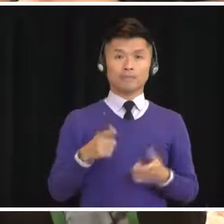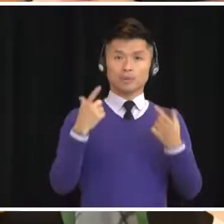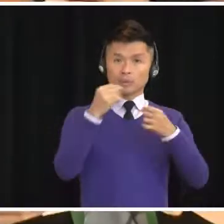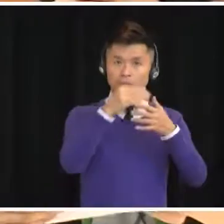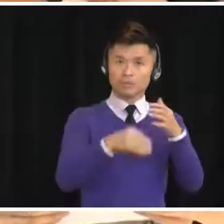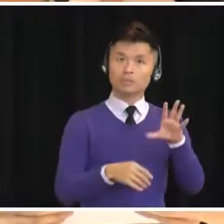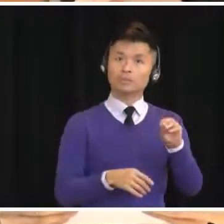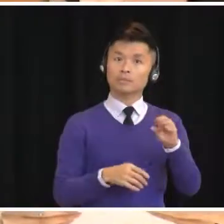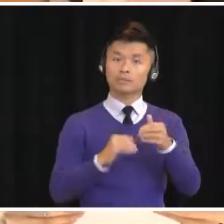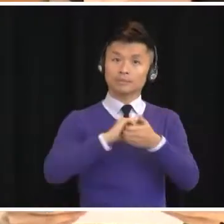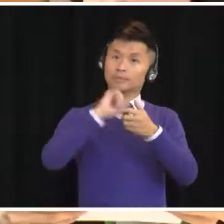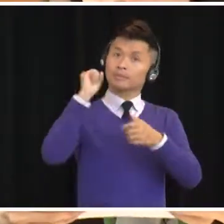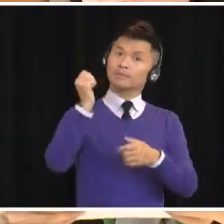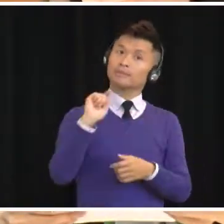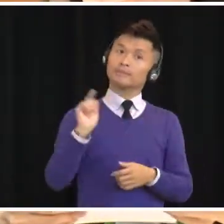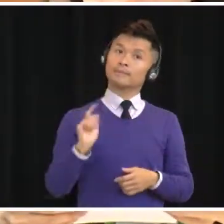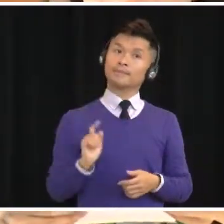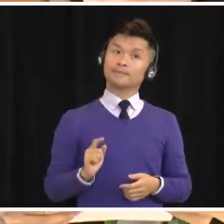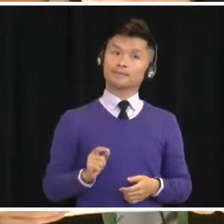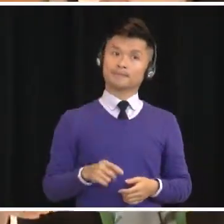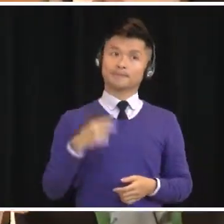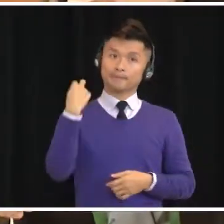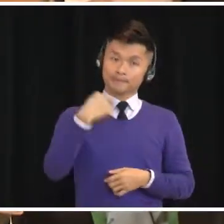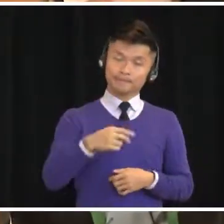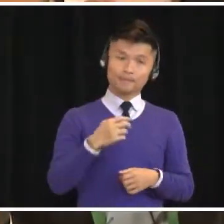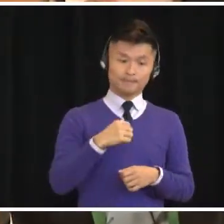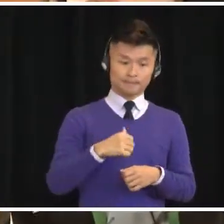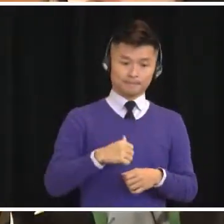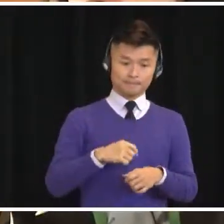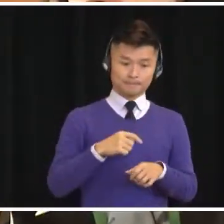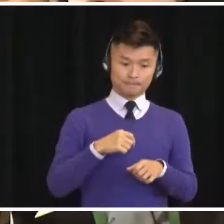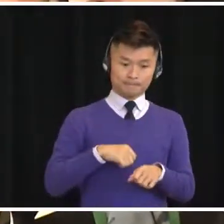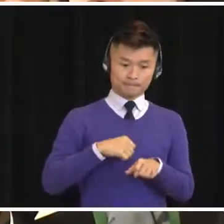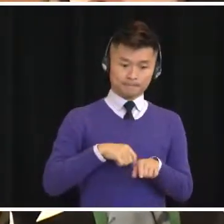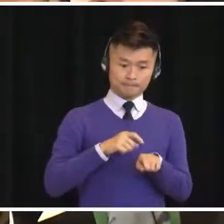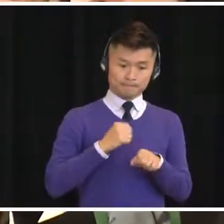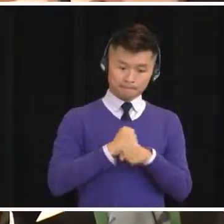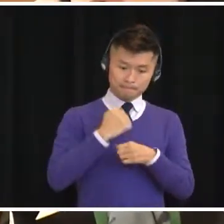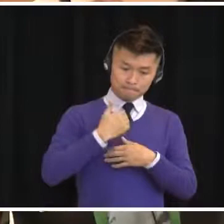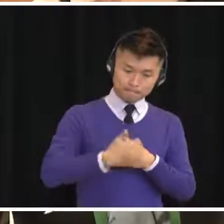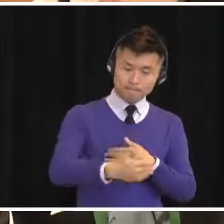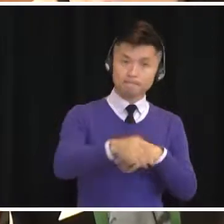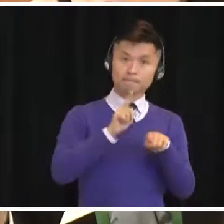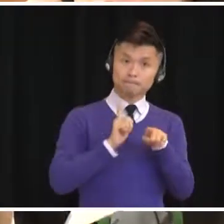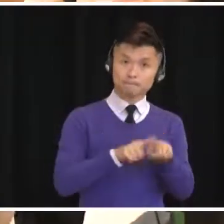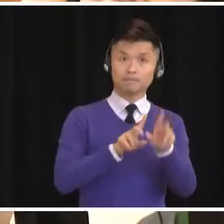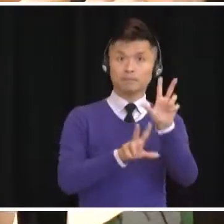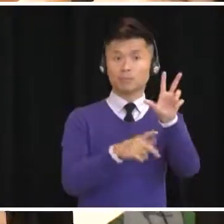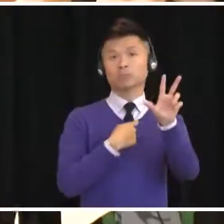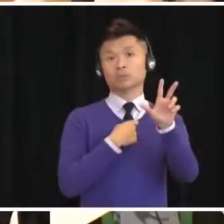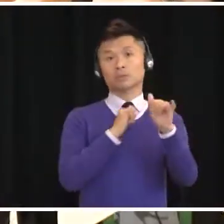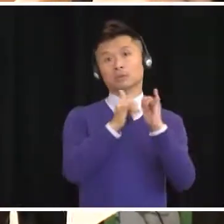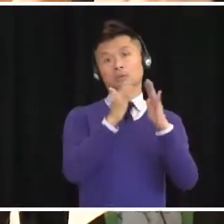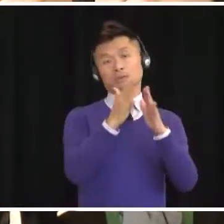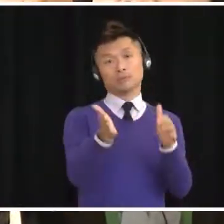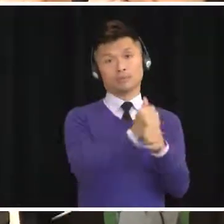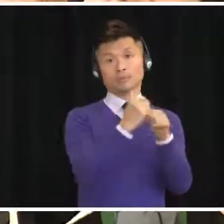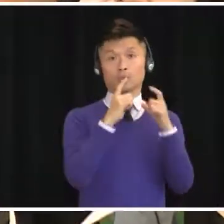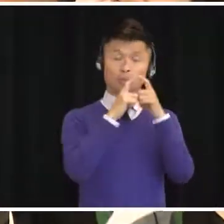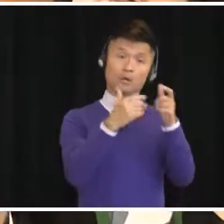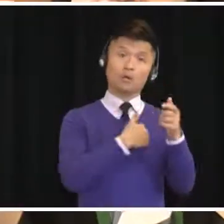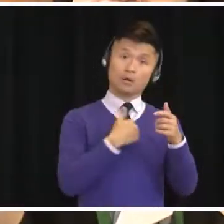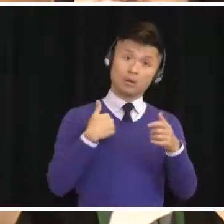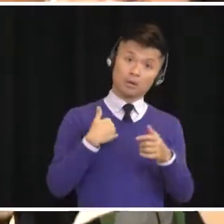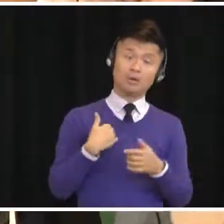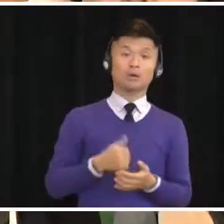What guidelines are there? What principles do we have? How do we make sure the best interest of the child